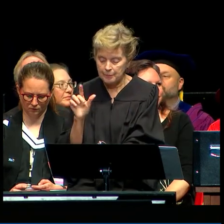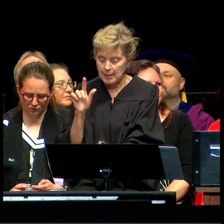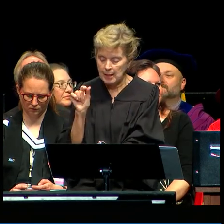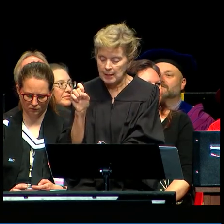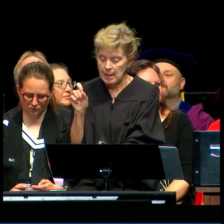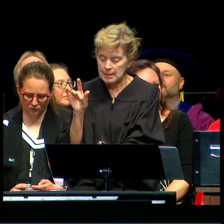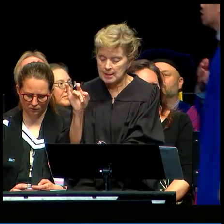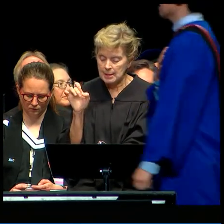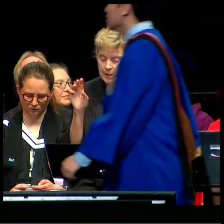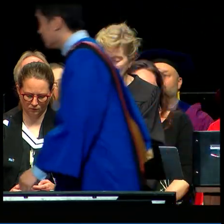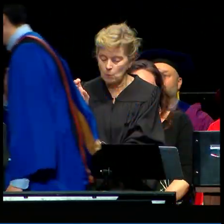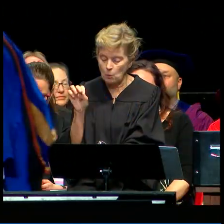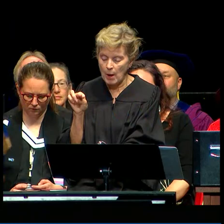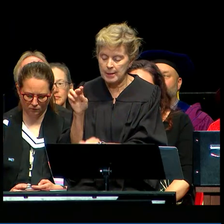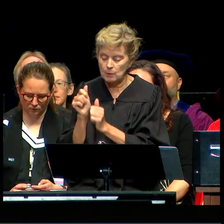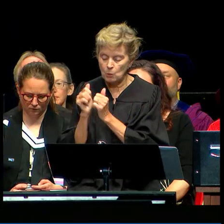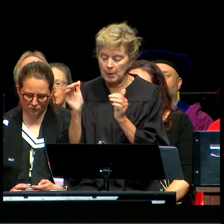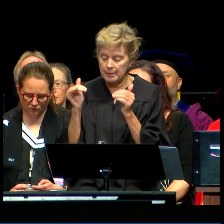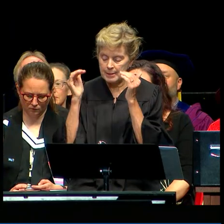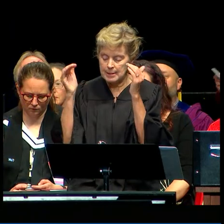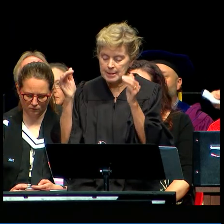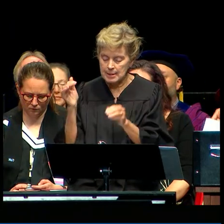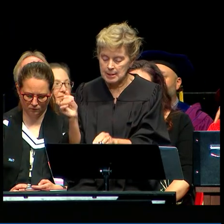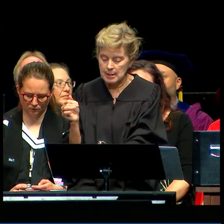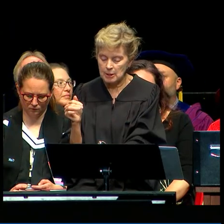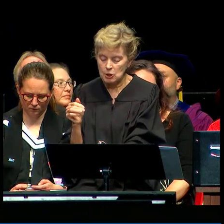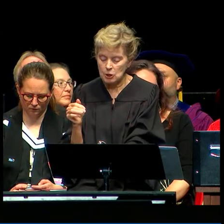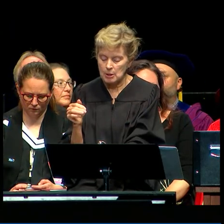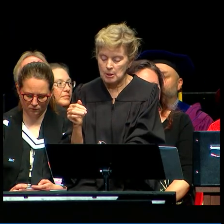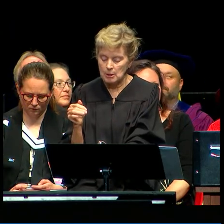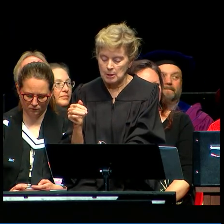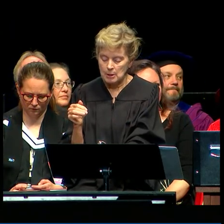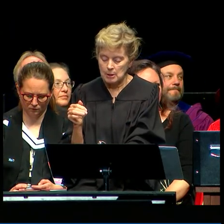Leslie Wen, with distinction.